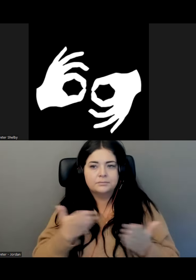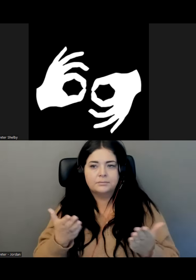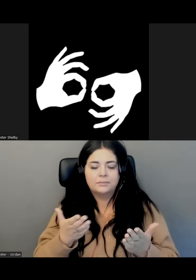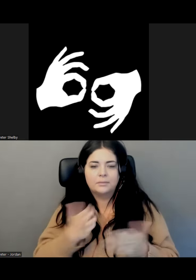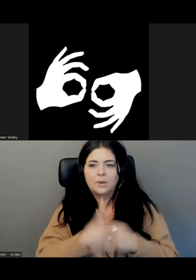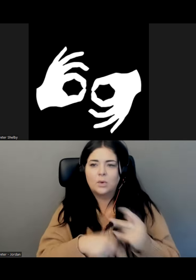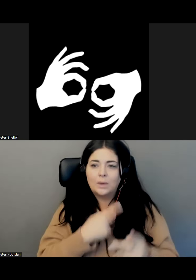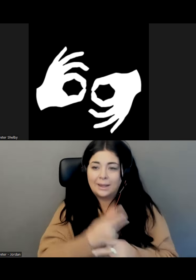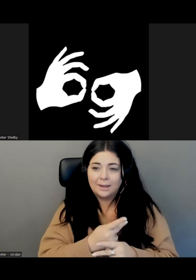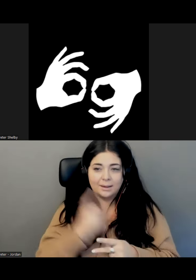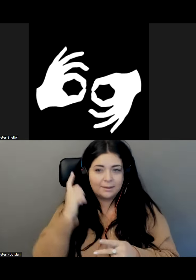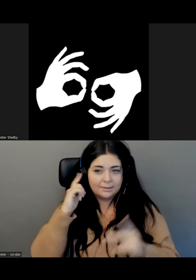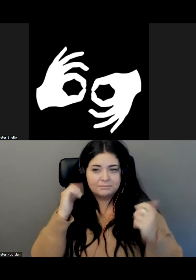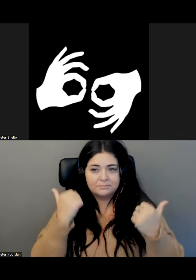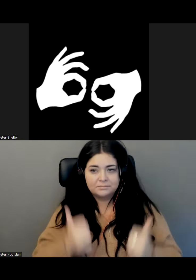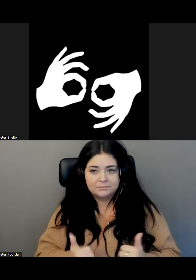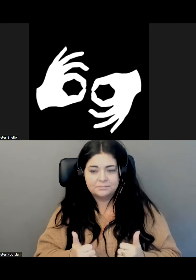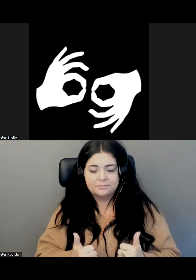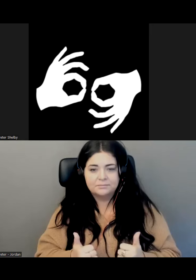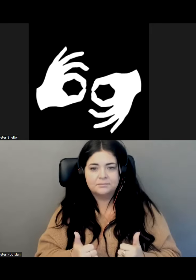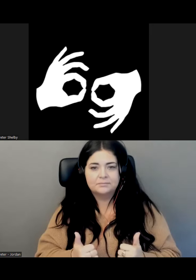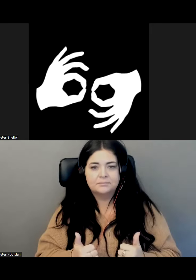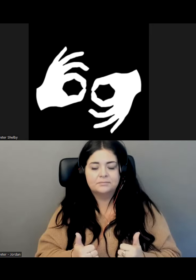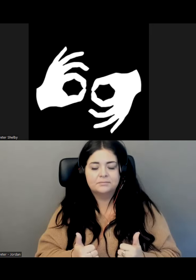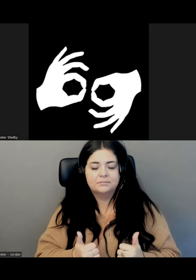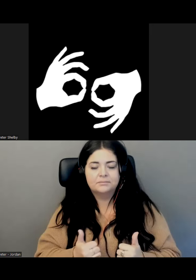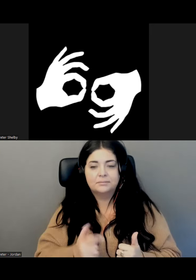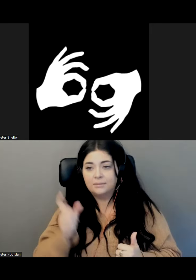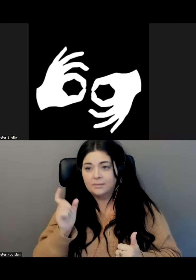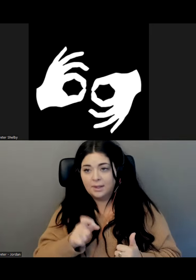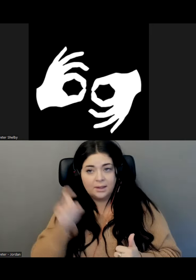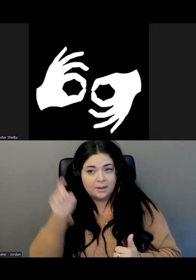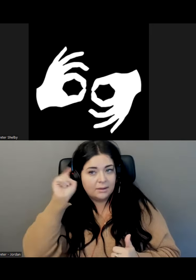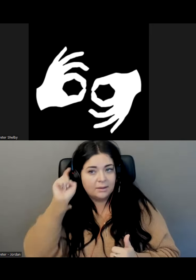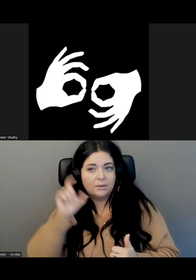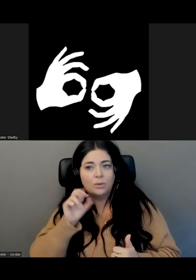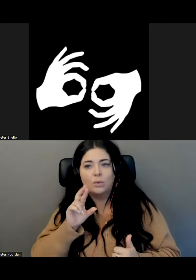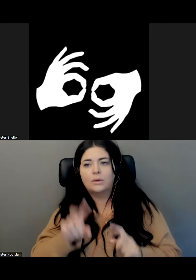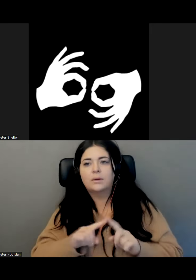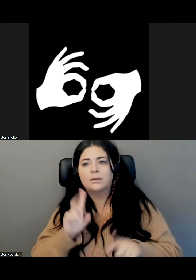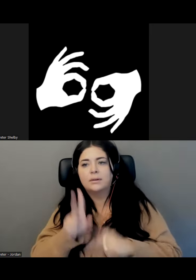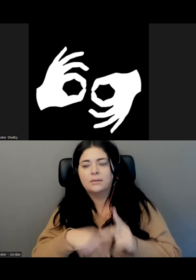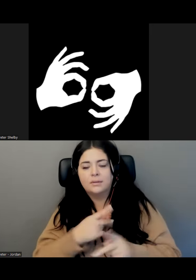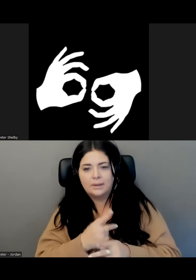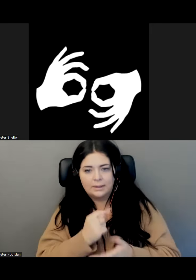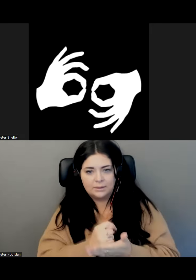loss they have, if hearing devices would be appropriate, or maybe another type of treatment.